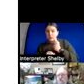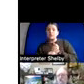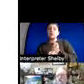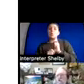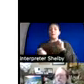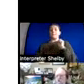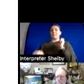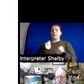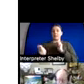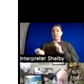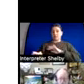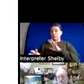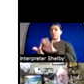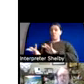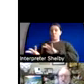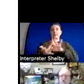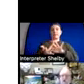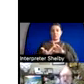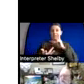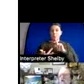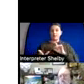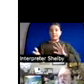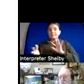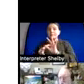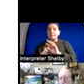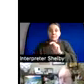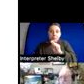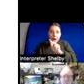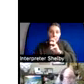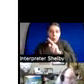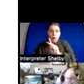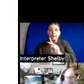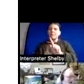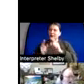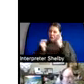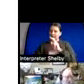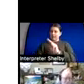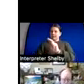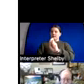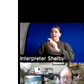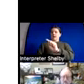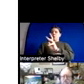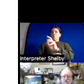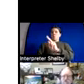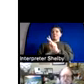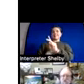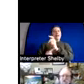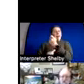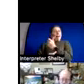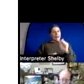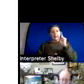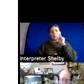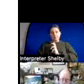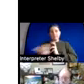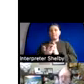connections in a neural network or in a network any network will do um and that's what deep learning